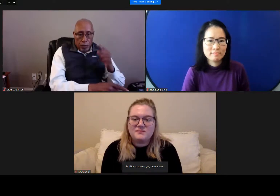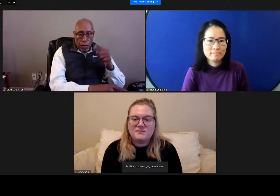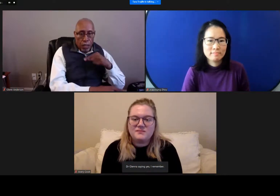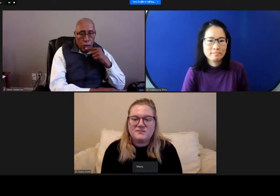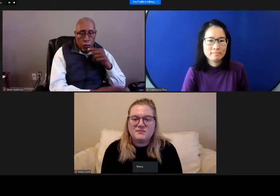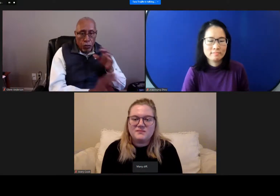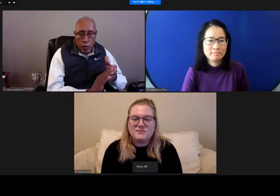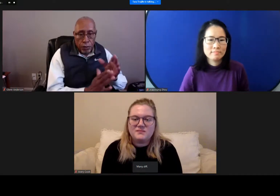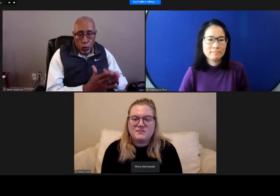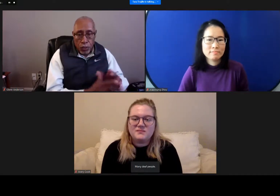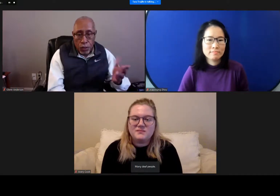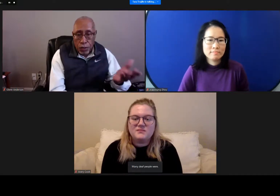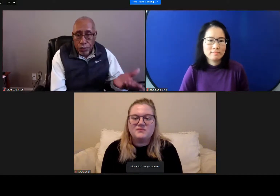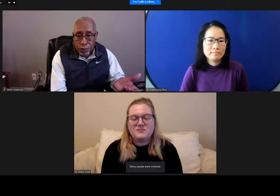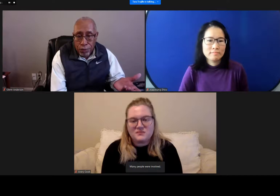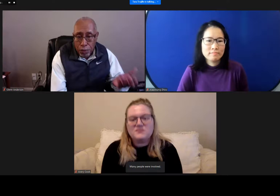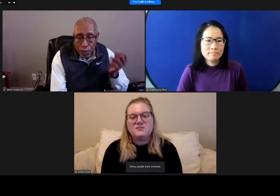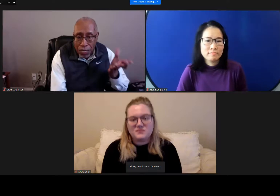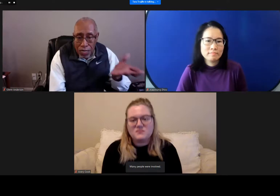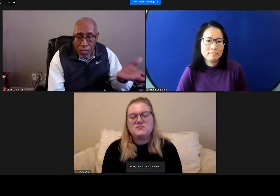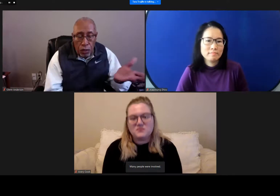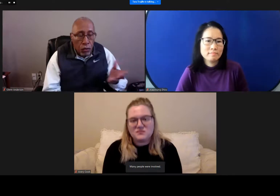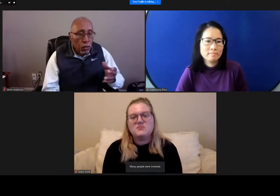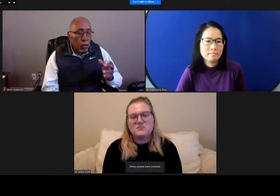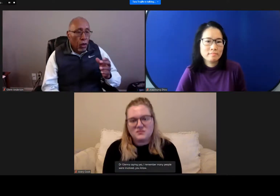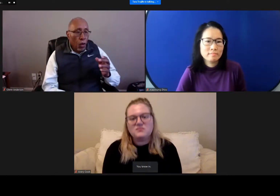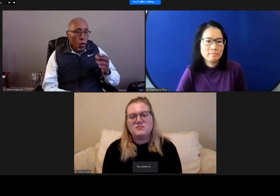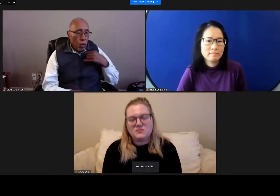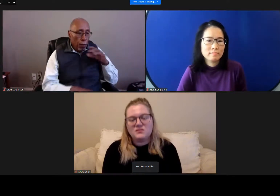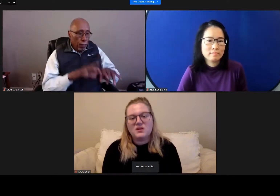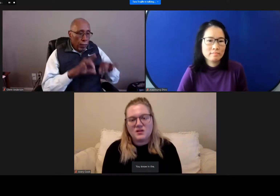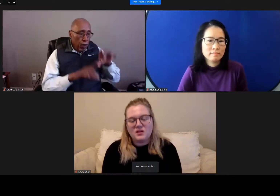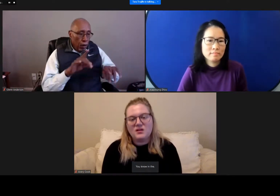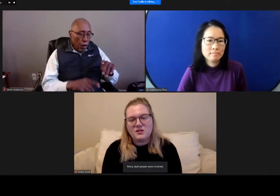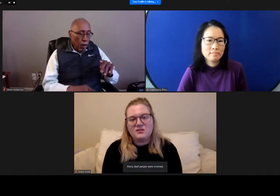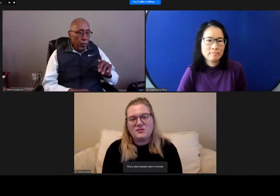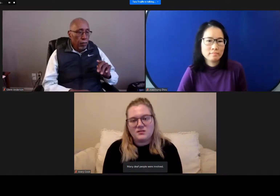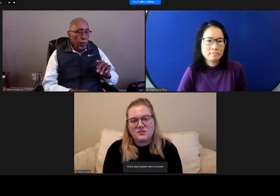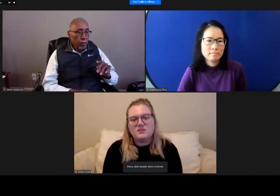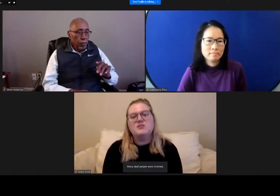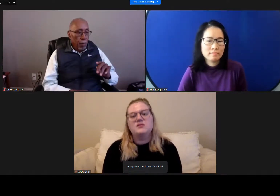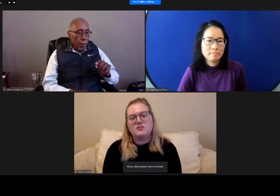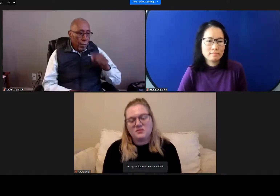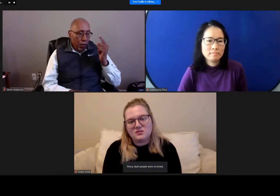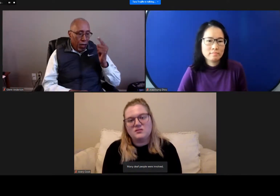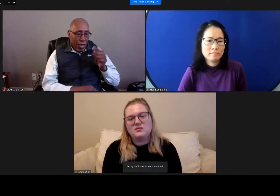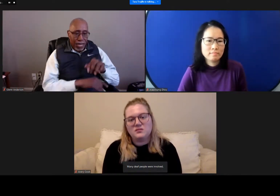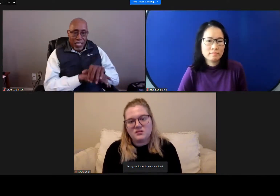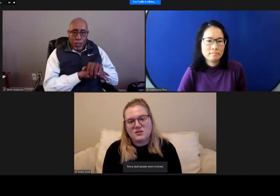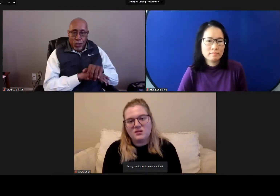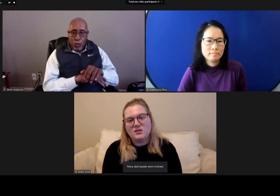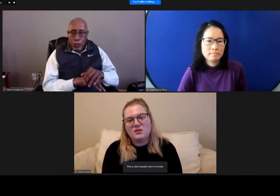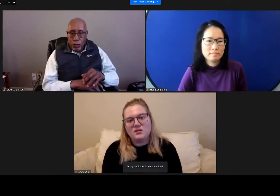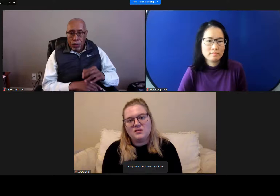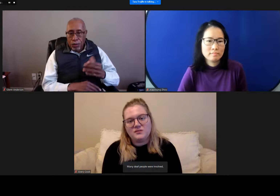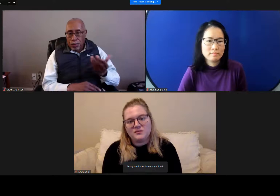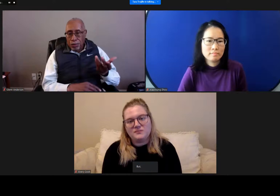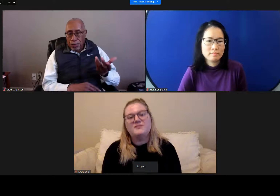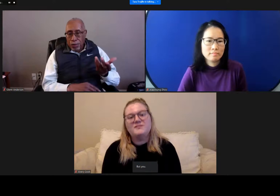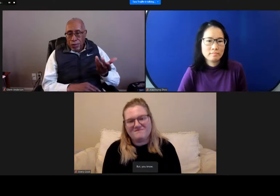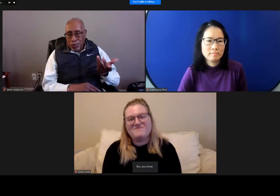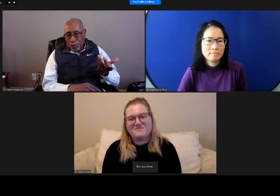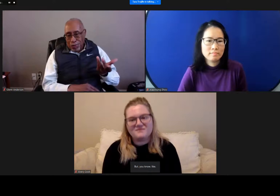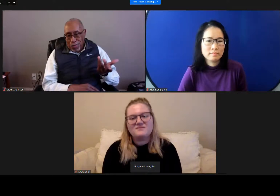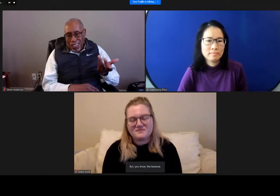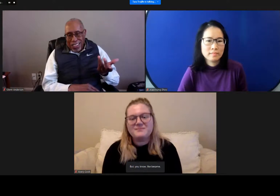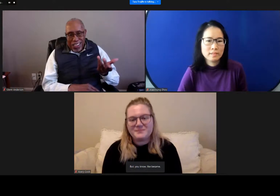many deaf people were involved, in the Black hearing community, but,